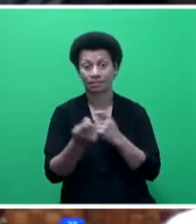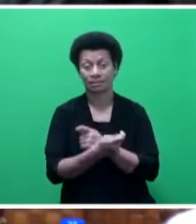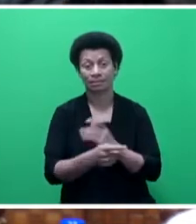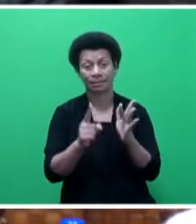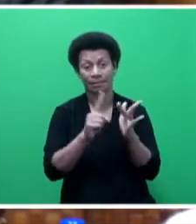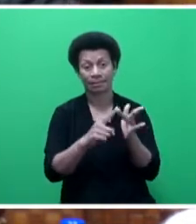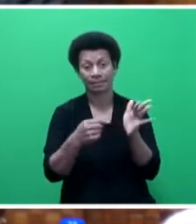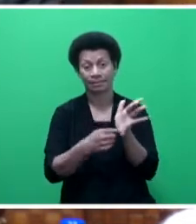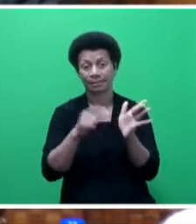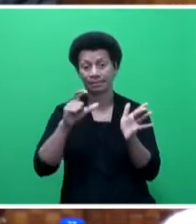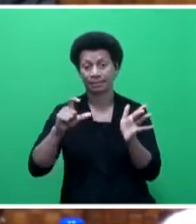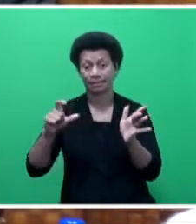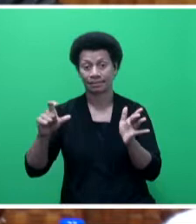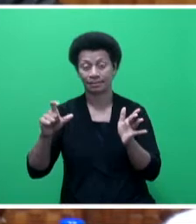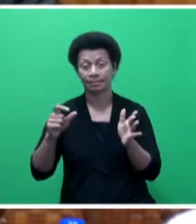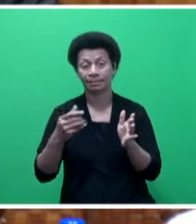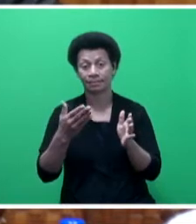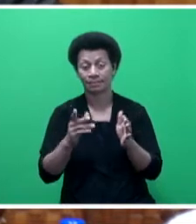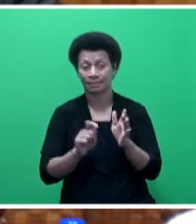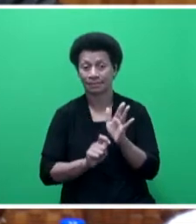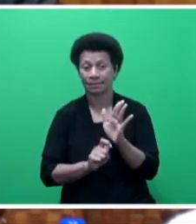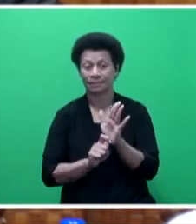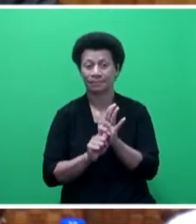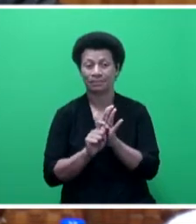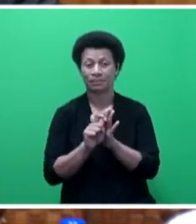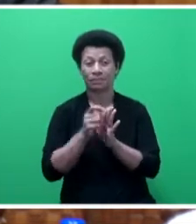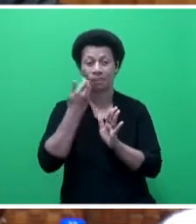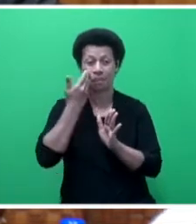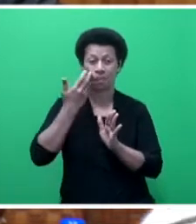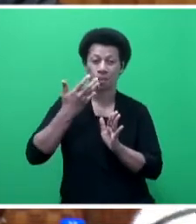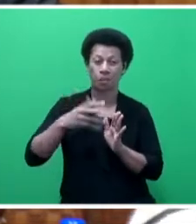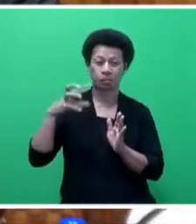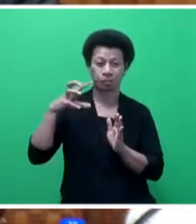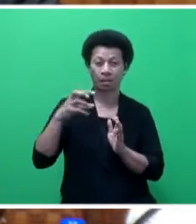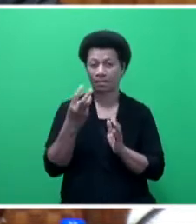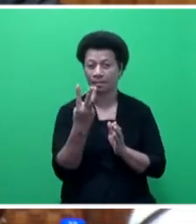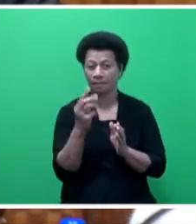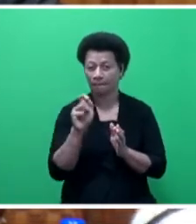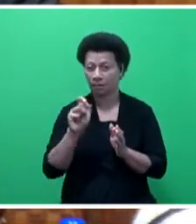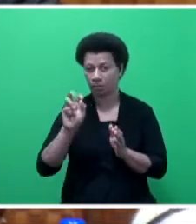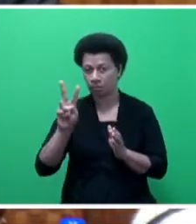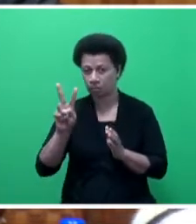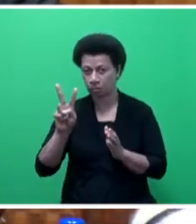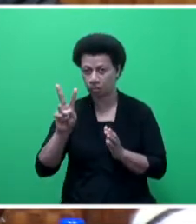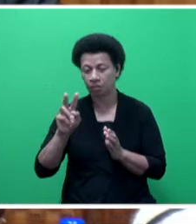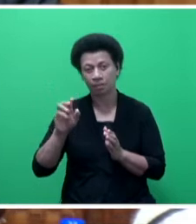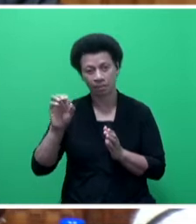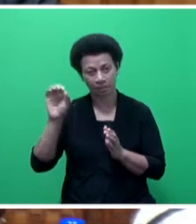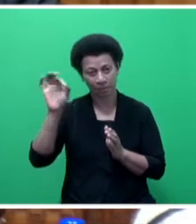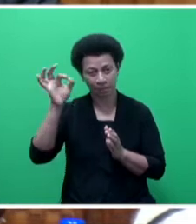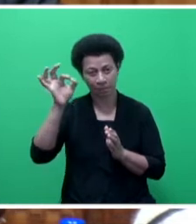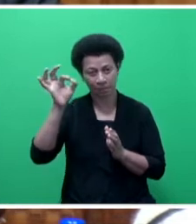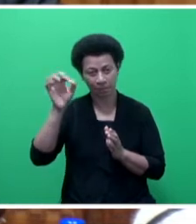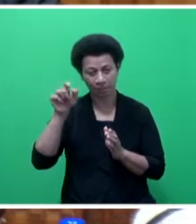IPCC, the average global temperature rise of a staggering 3.2 degrees Celsius just around the corner.